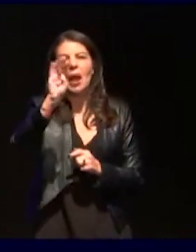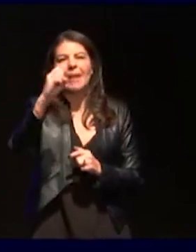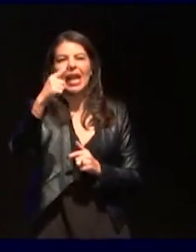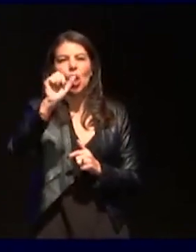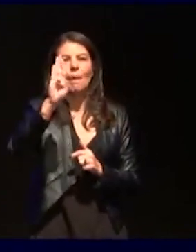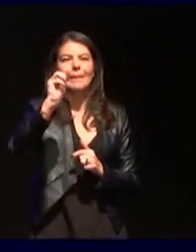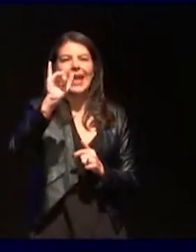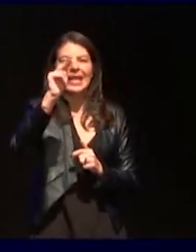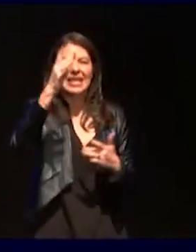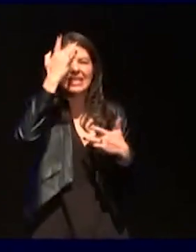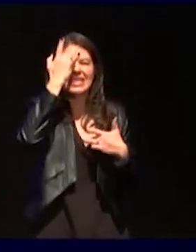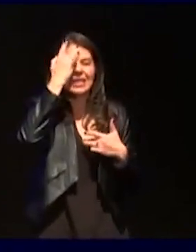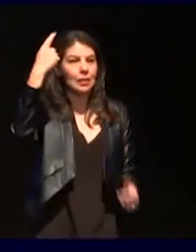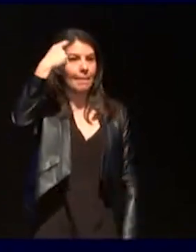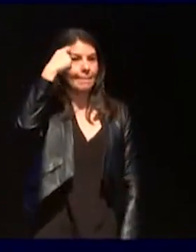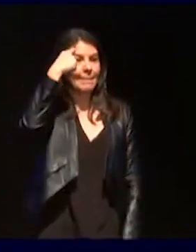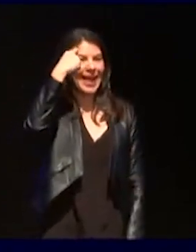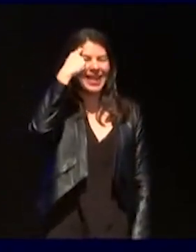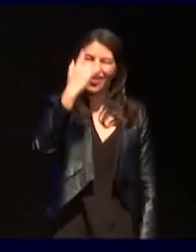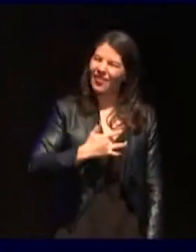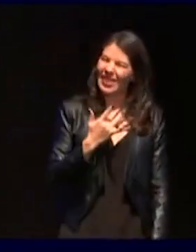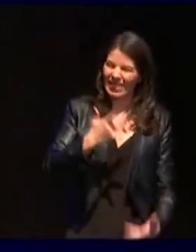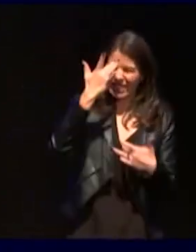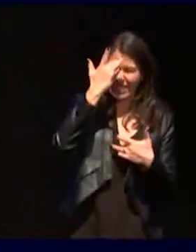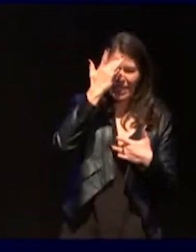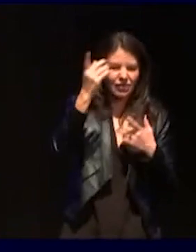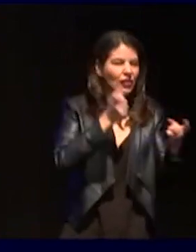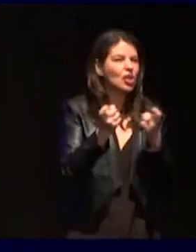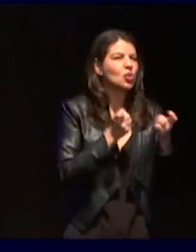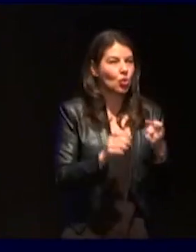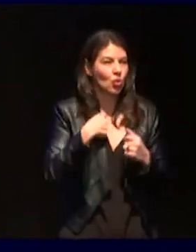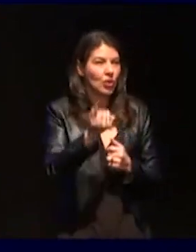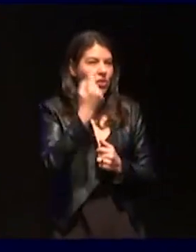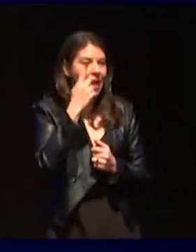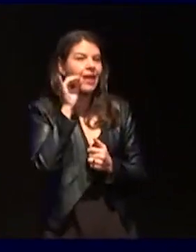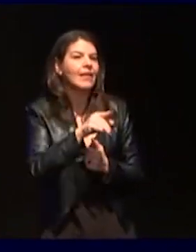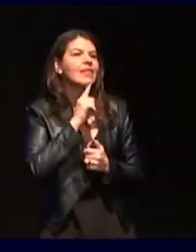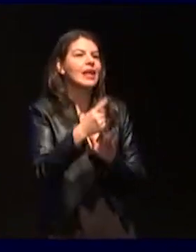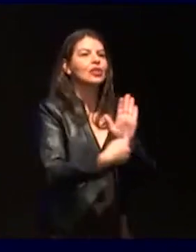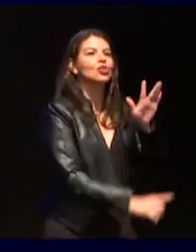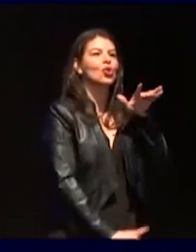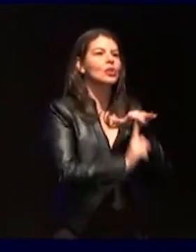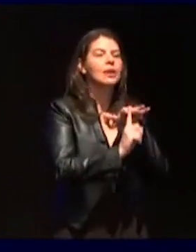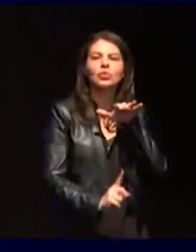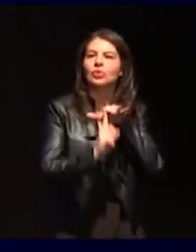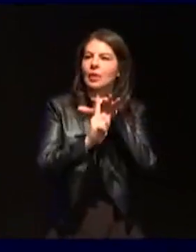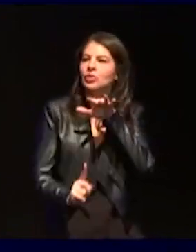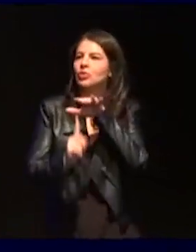megalomania, diseased mind, a sickness of control, you see, that